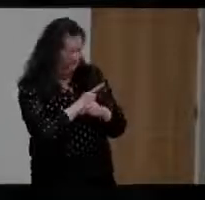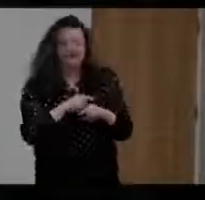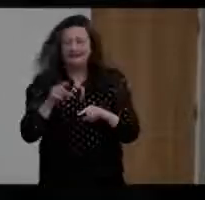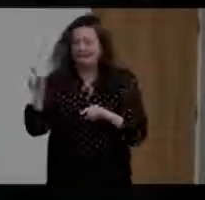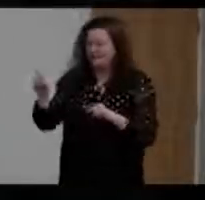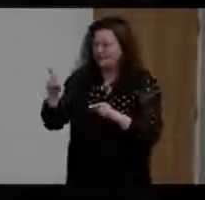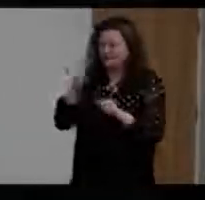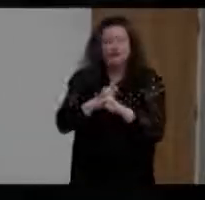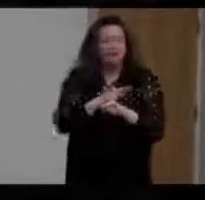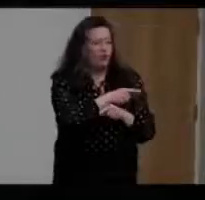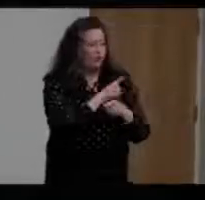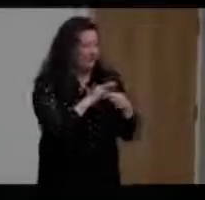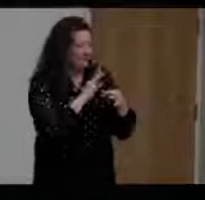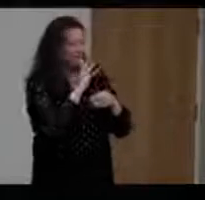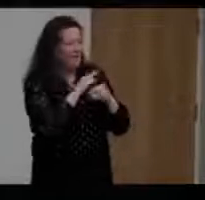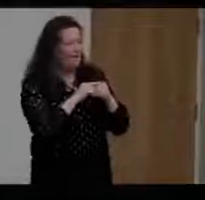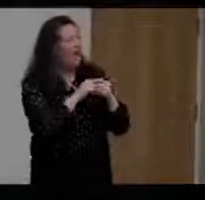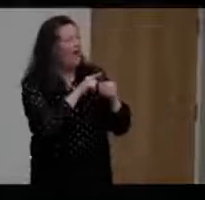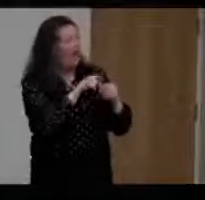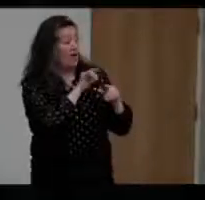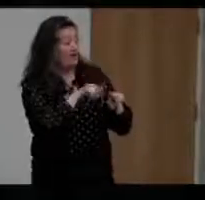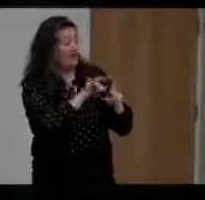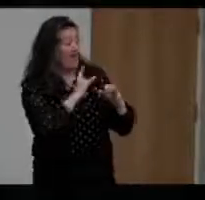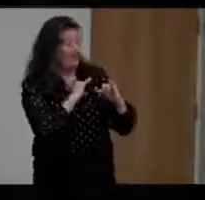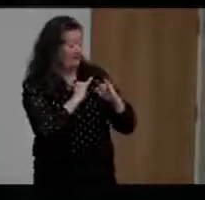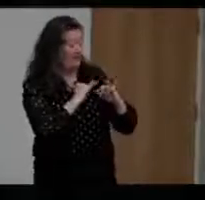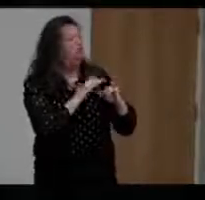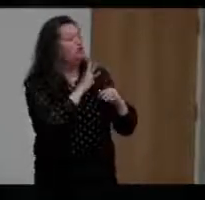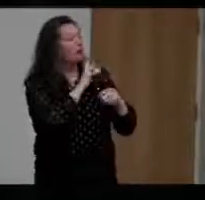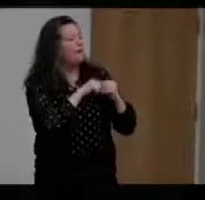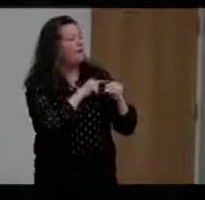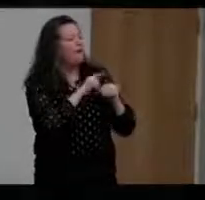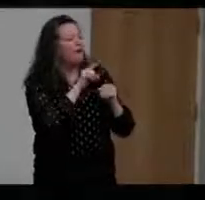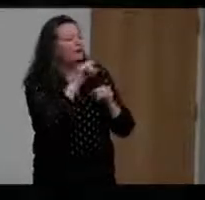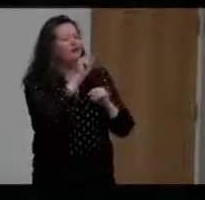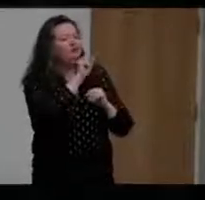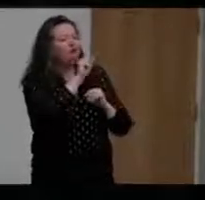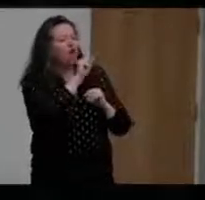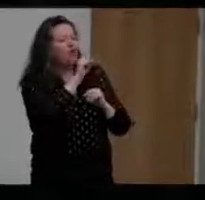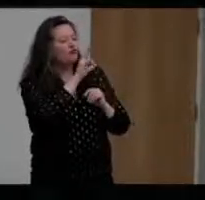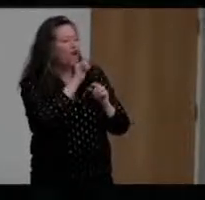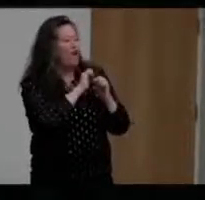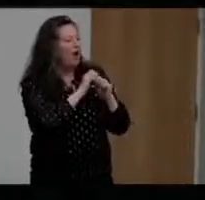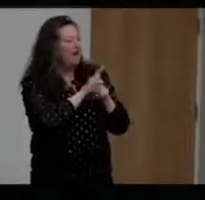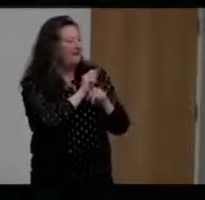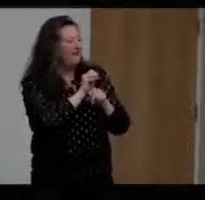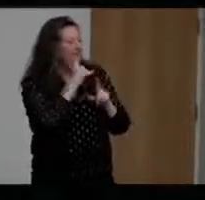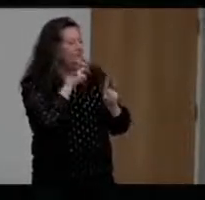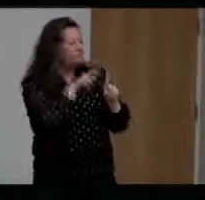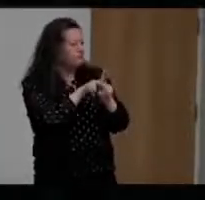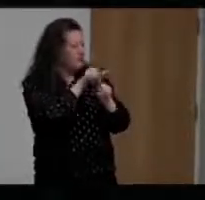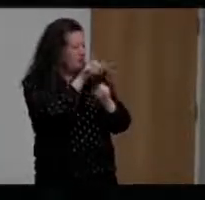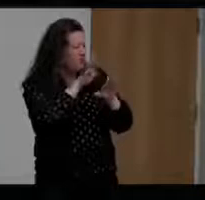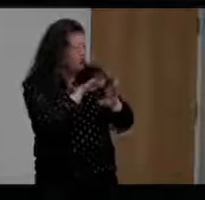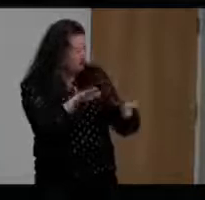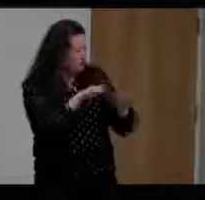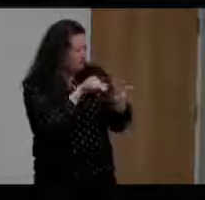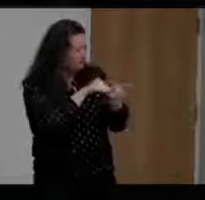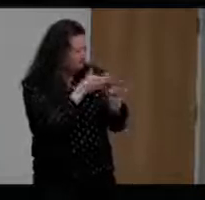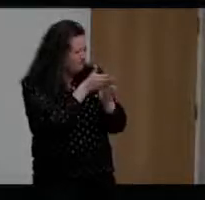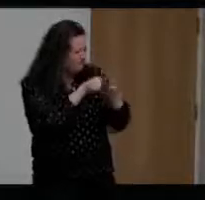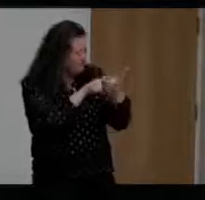Stollery, and here we are talking AI, and I love it because the more that you understand about what's happening here, you understand that Edmonton is not a leader